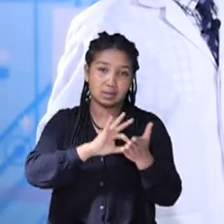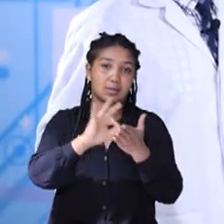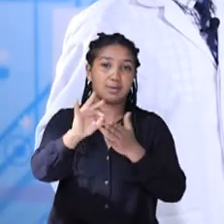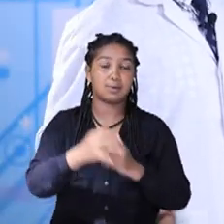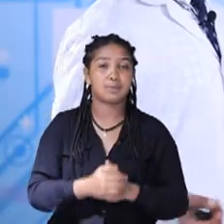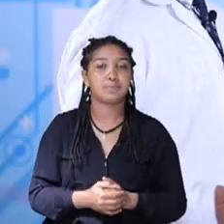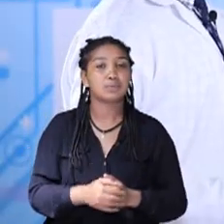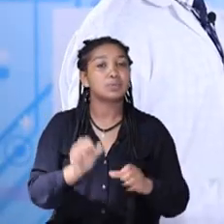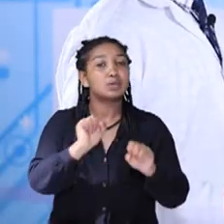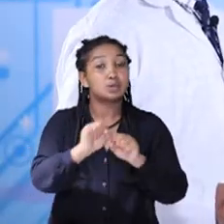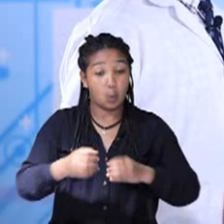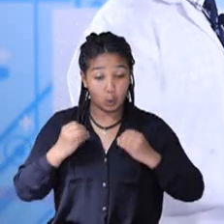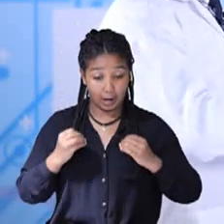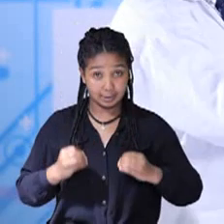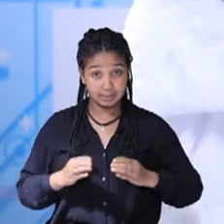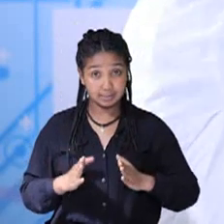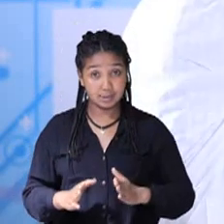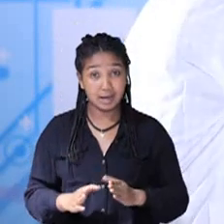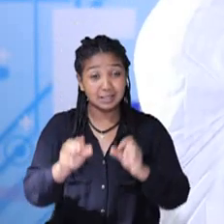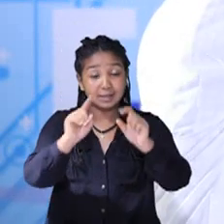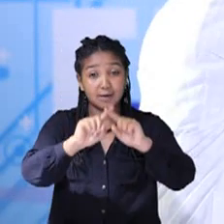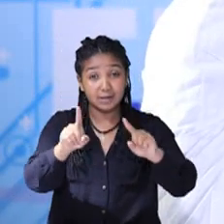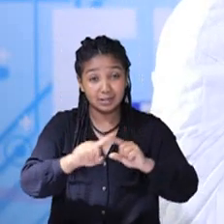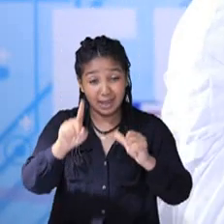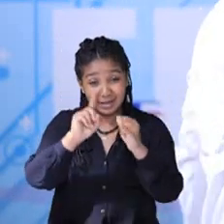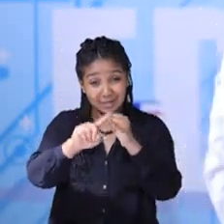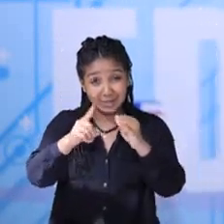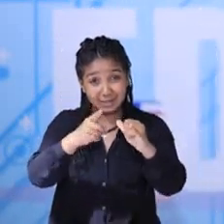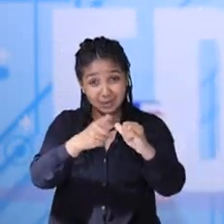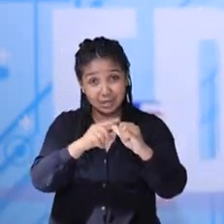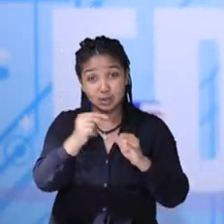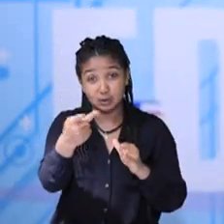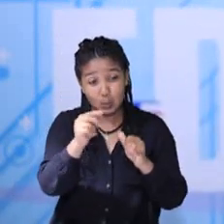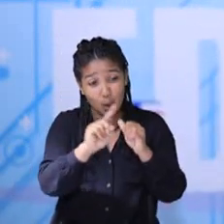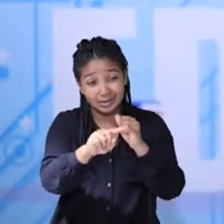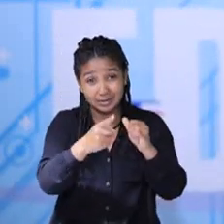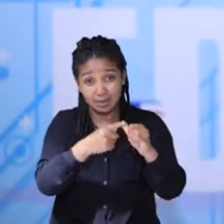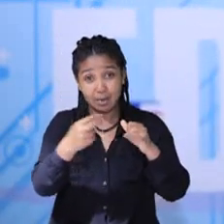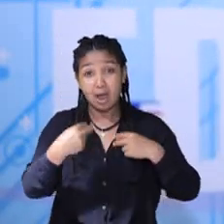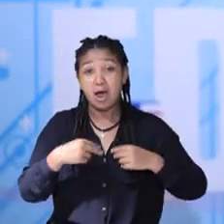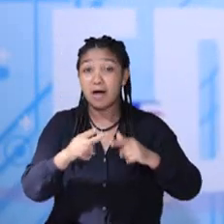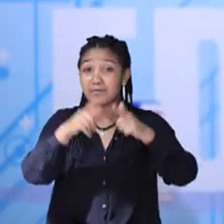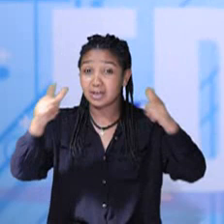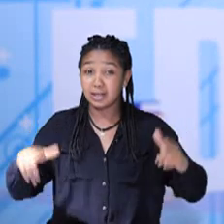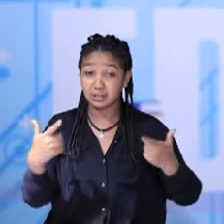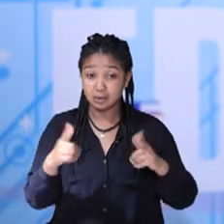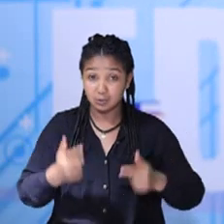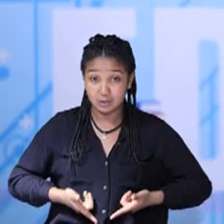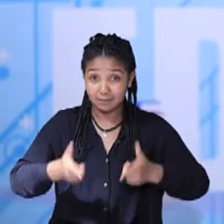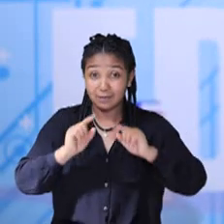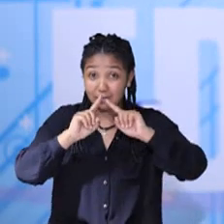number. So organisms at different extremes, in these two extremes, have a great chance to